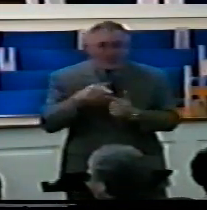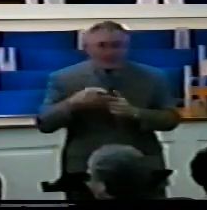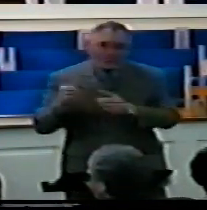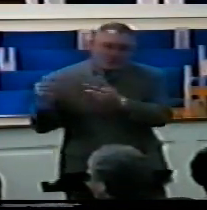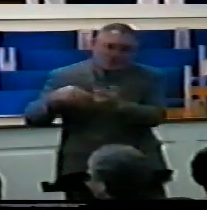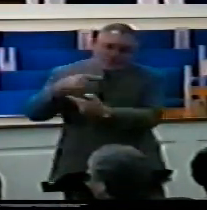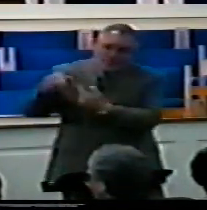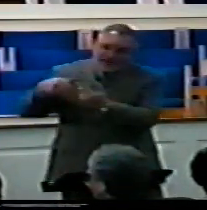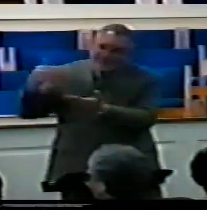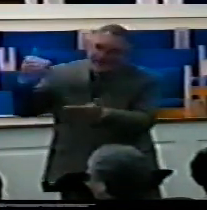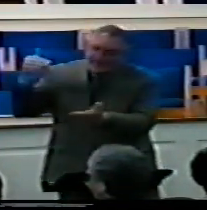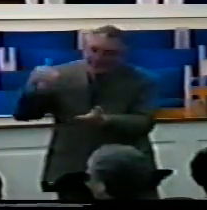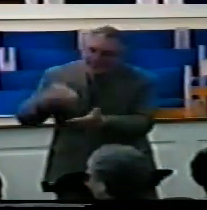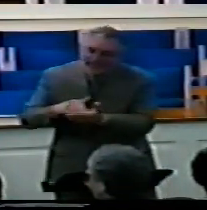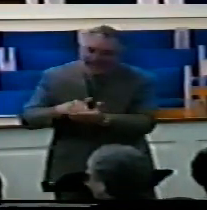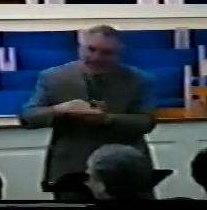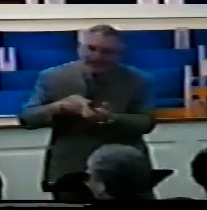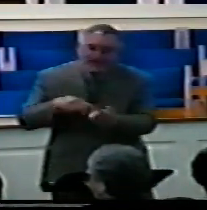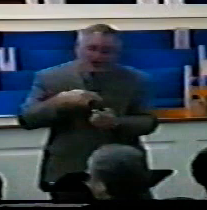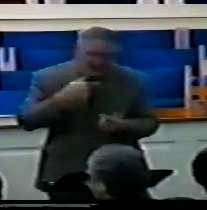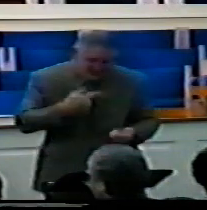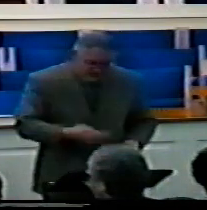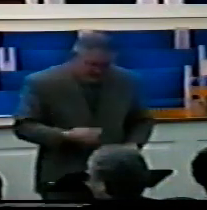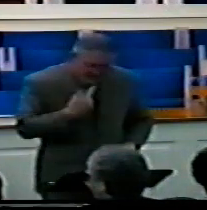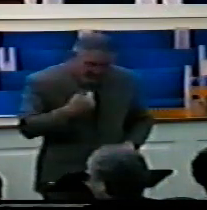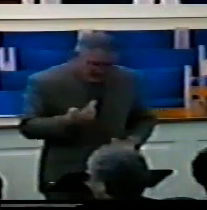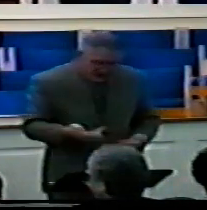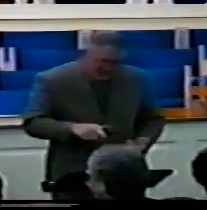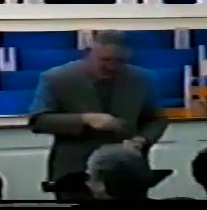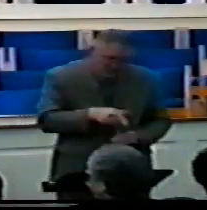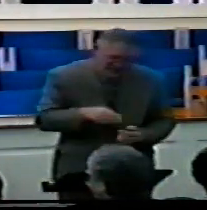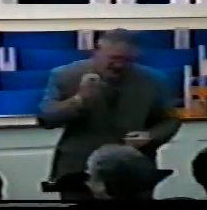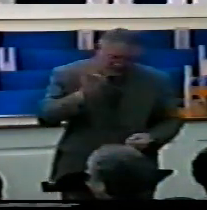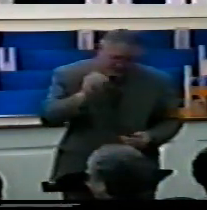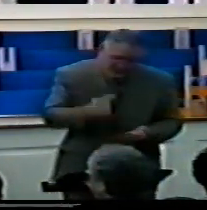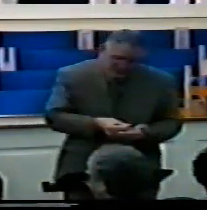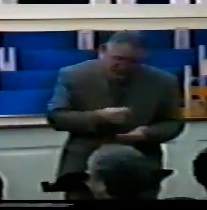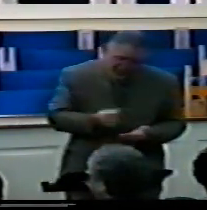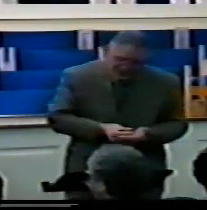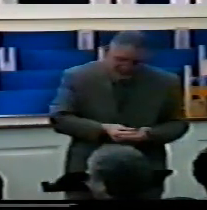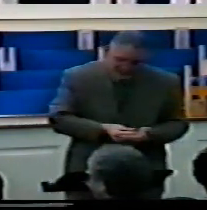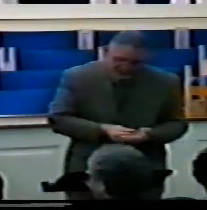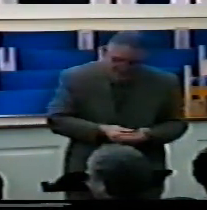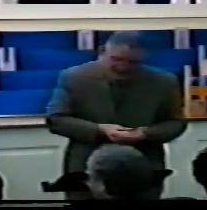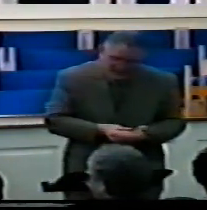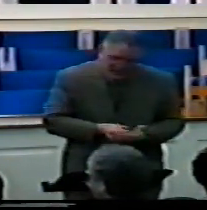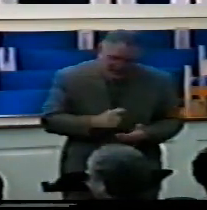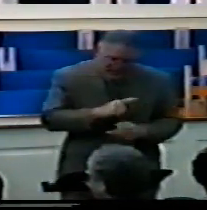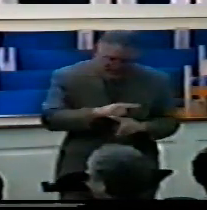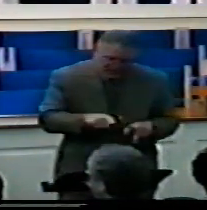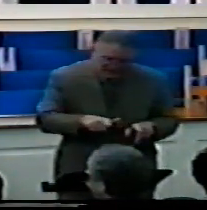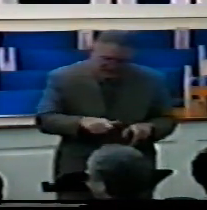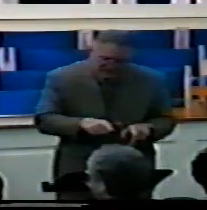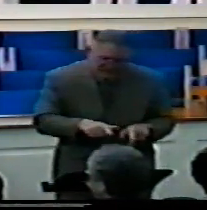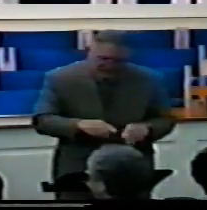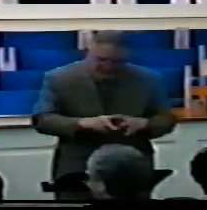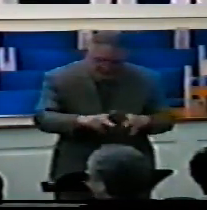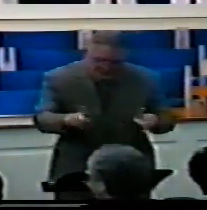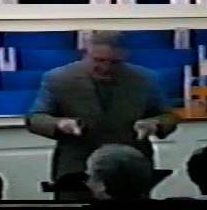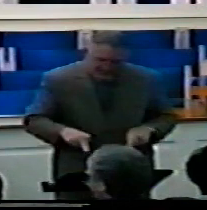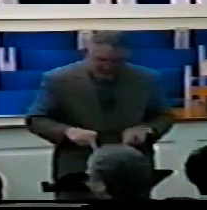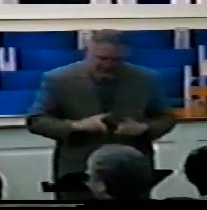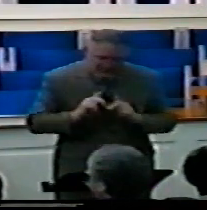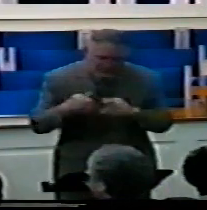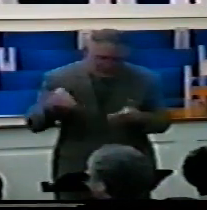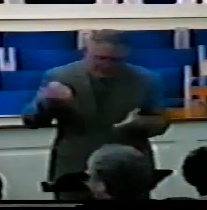here, and when they had preached the gospel, they had went to Derbe and to Lystra and to Iconium and to Antioch, but they went back to the